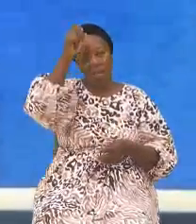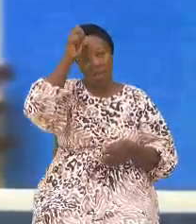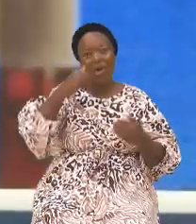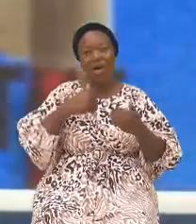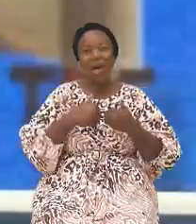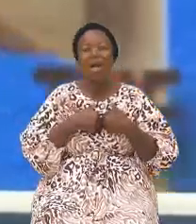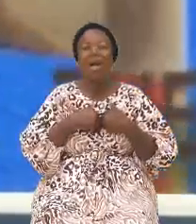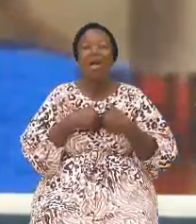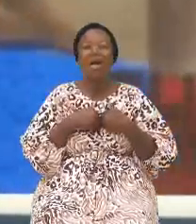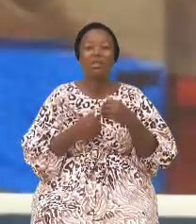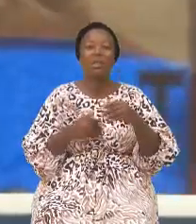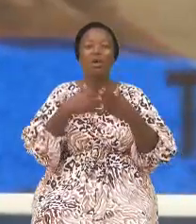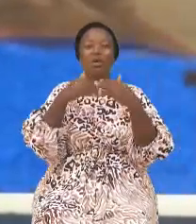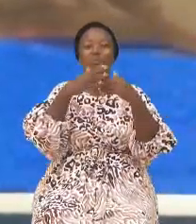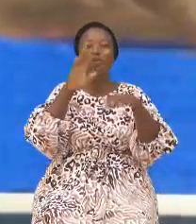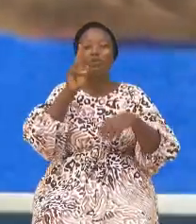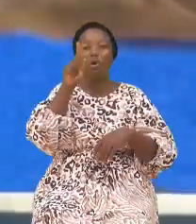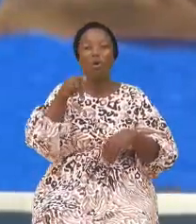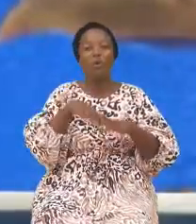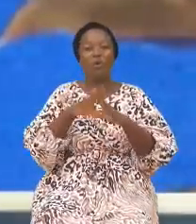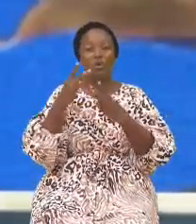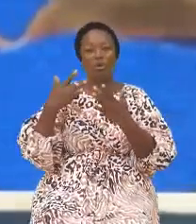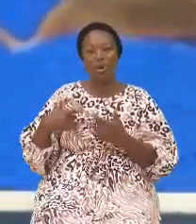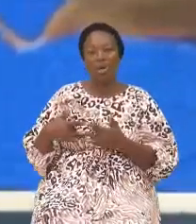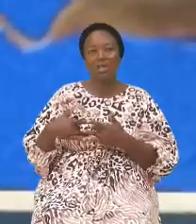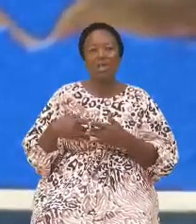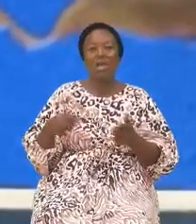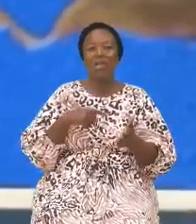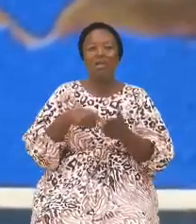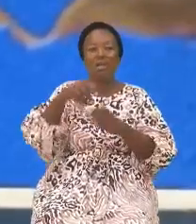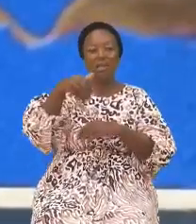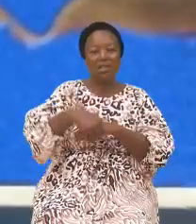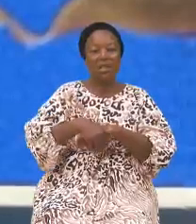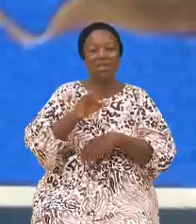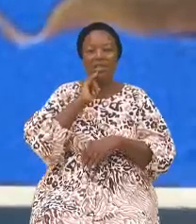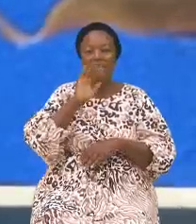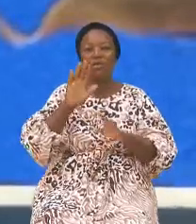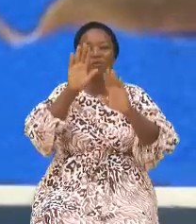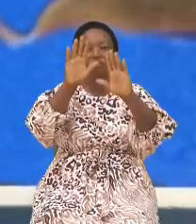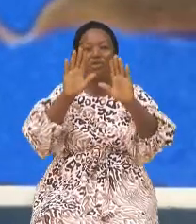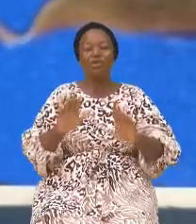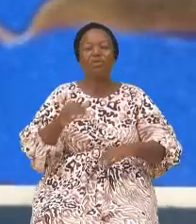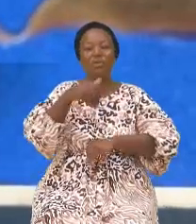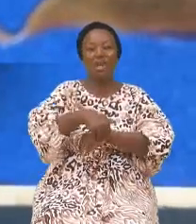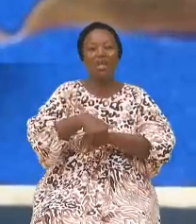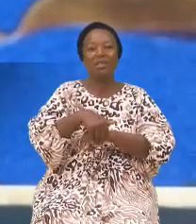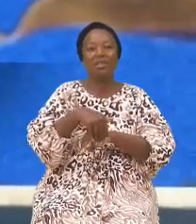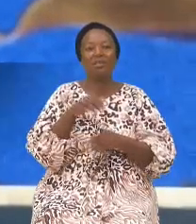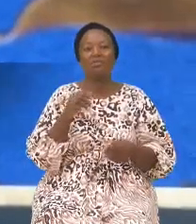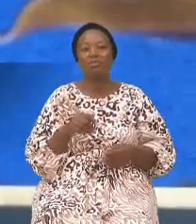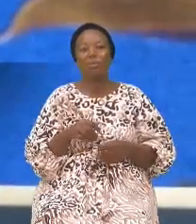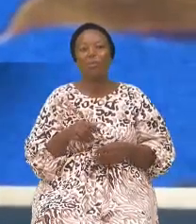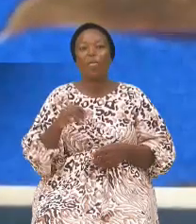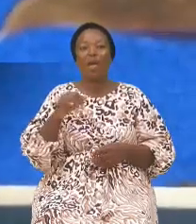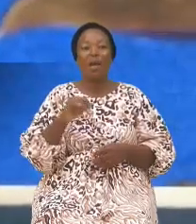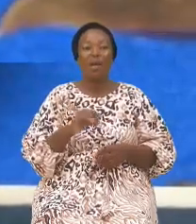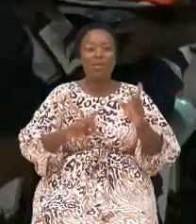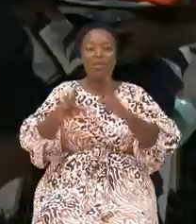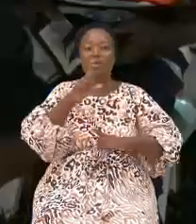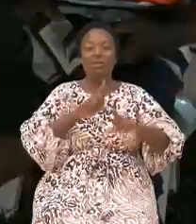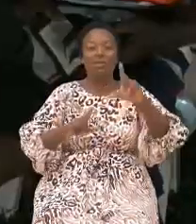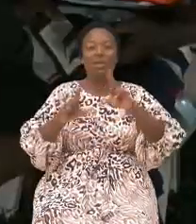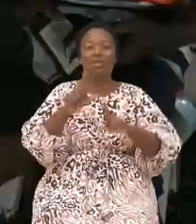tear down everything the devil has built up in your heart. Tonight is